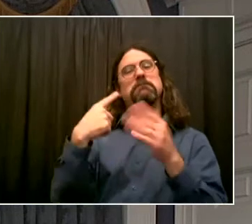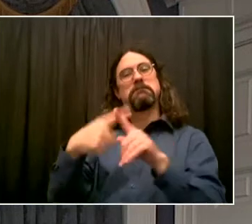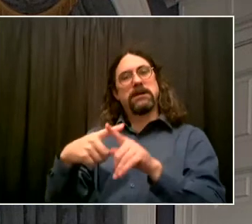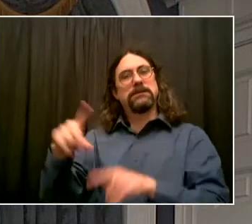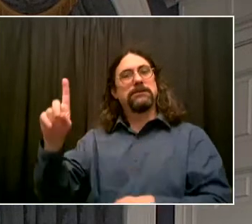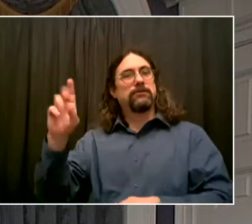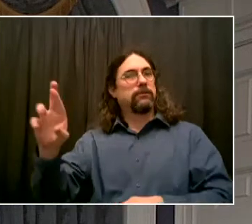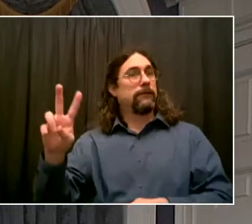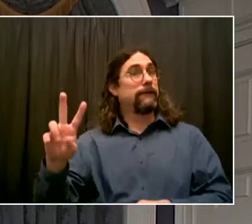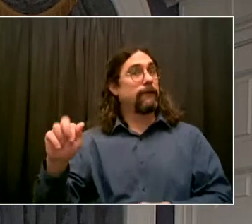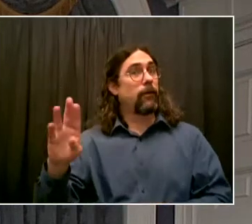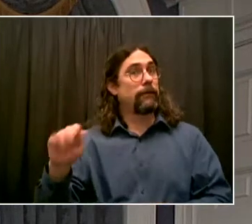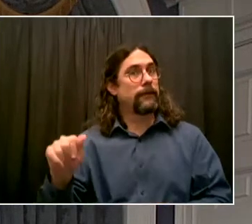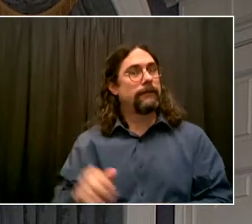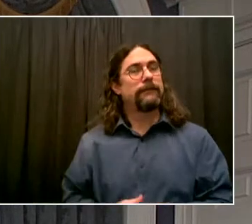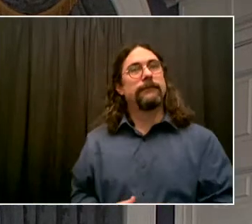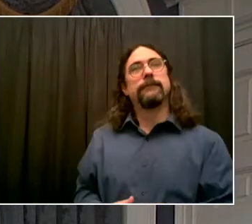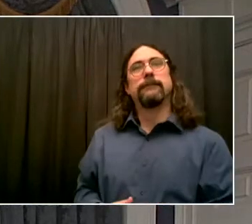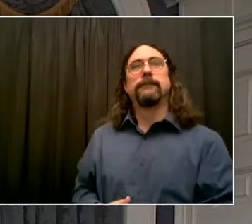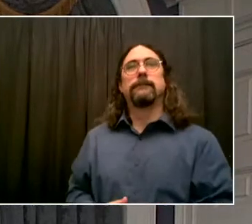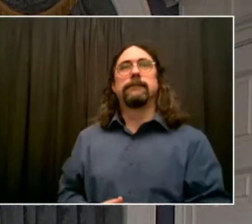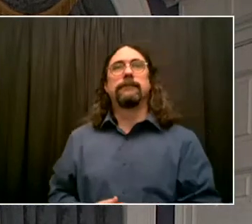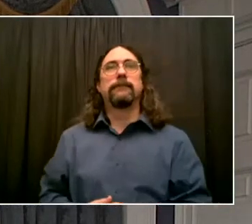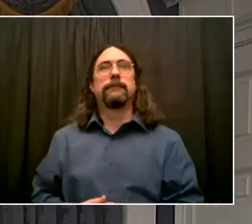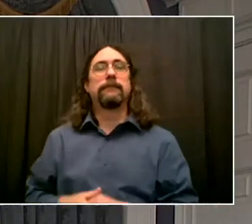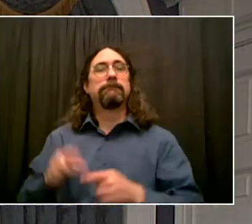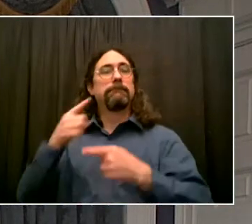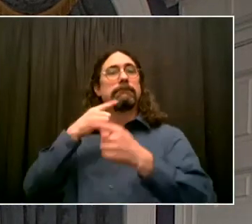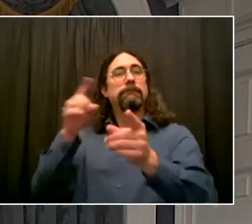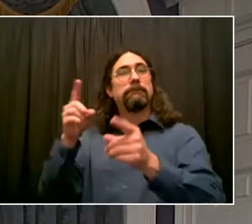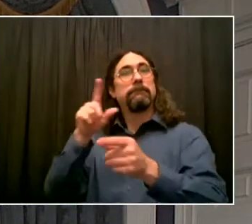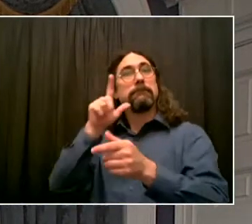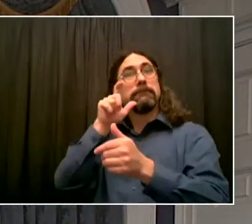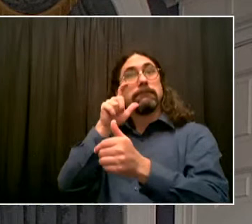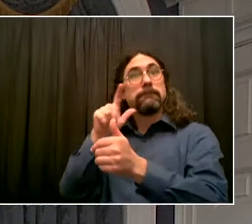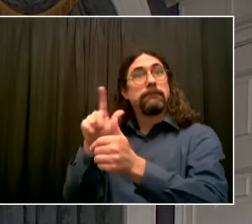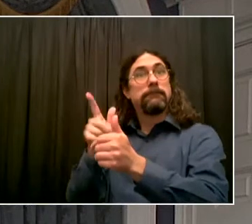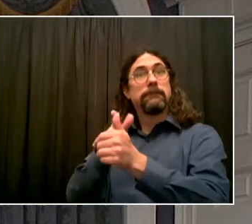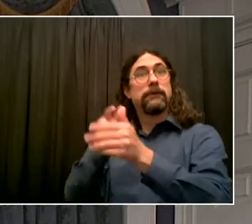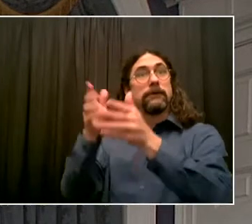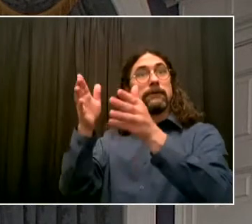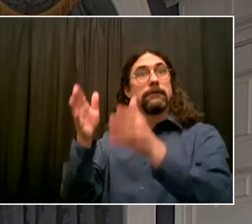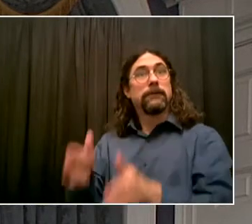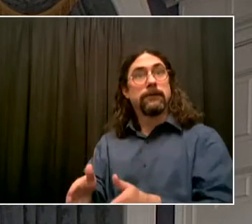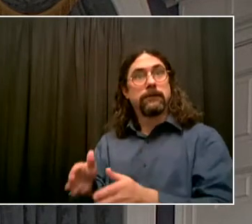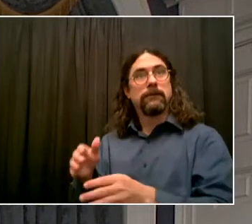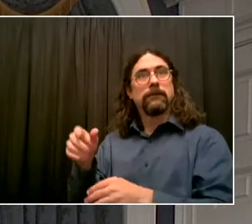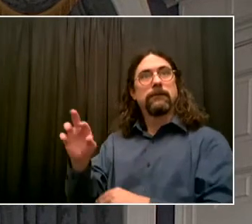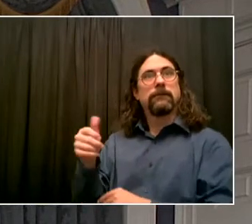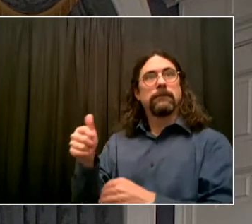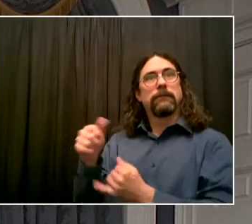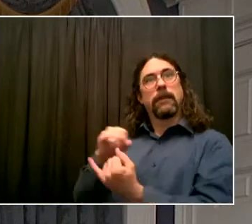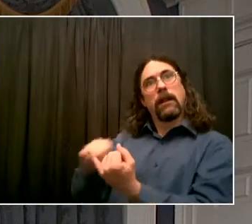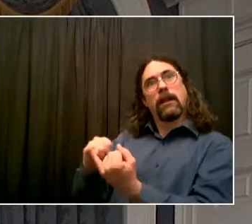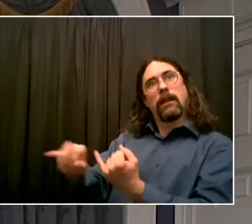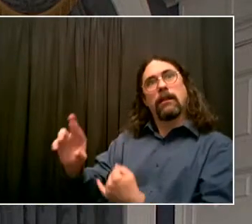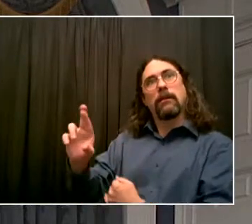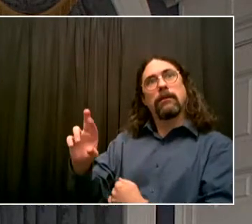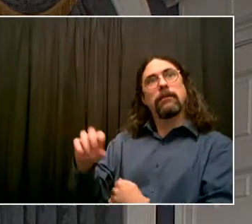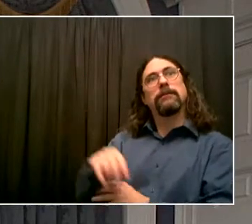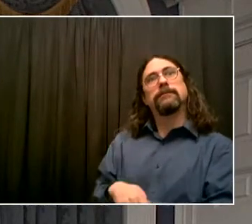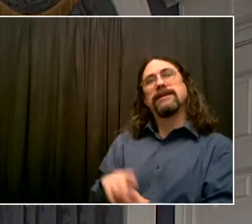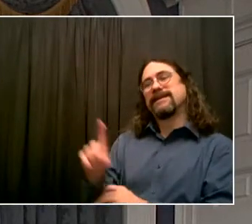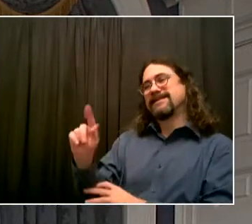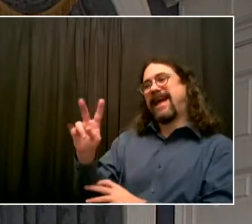Hello, hi. Good morning, Mayor. Good morning to everyone. How you doing, David? I'm